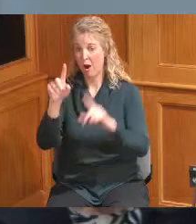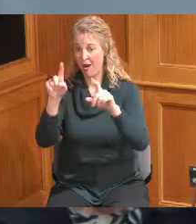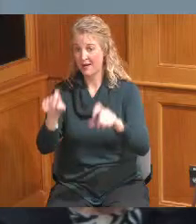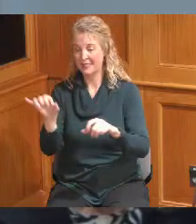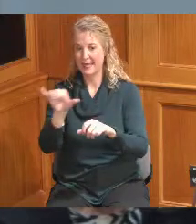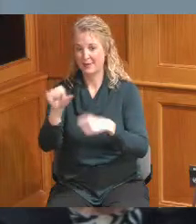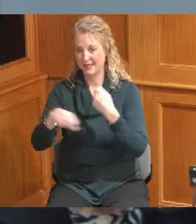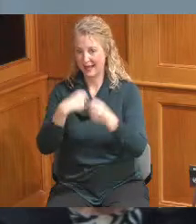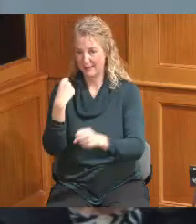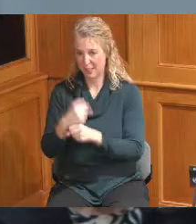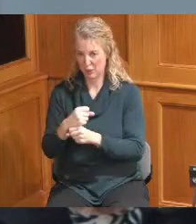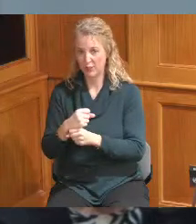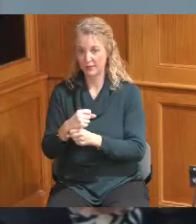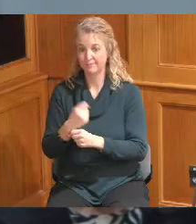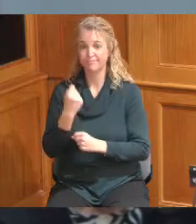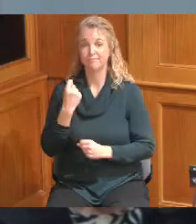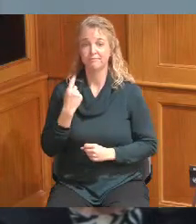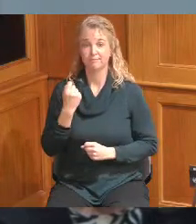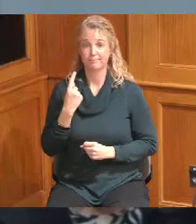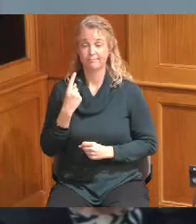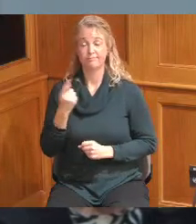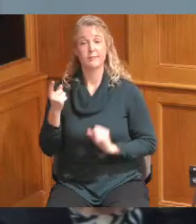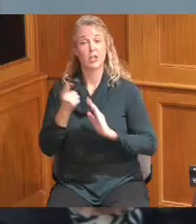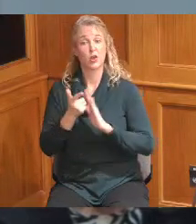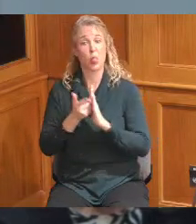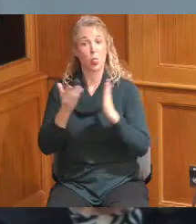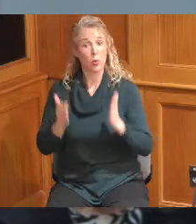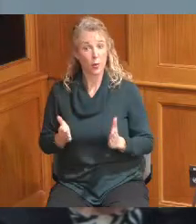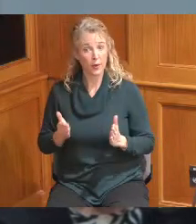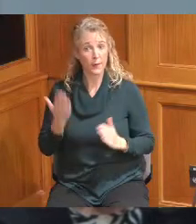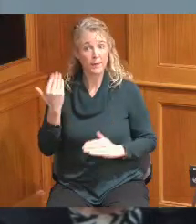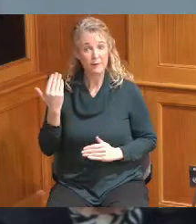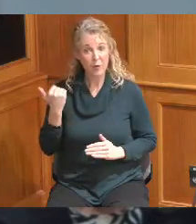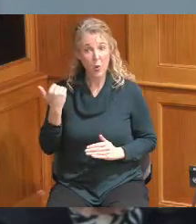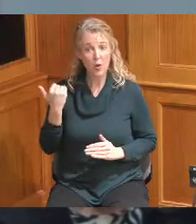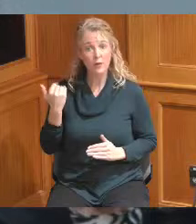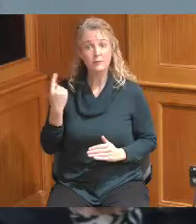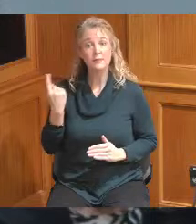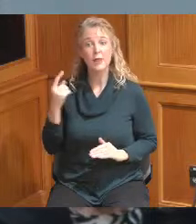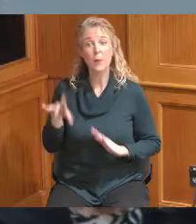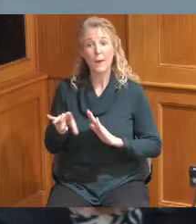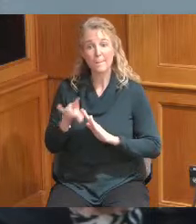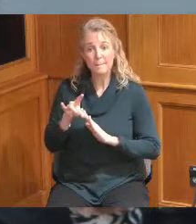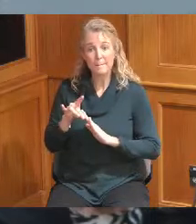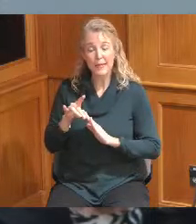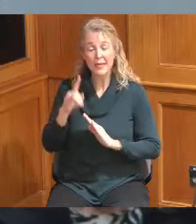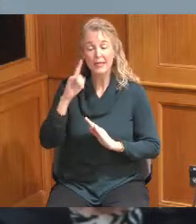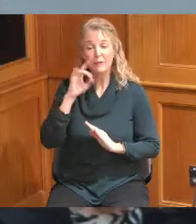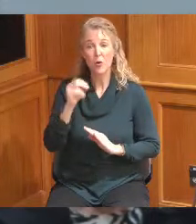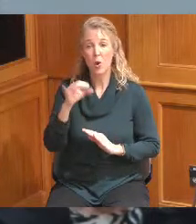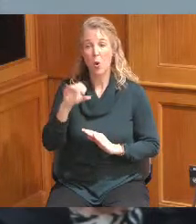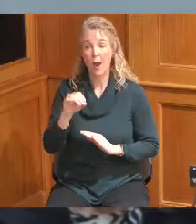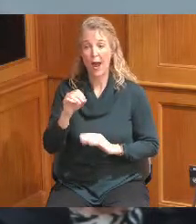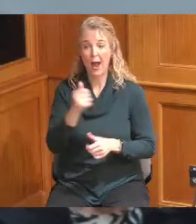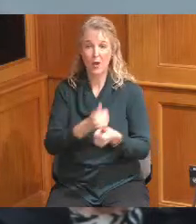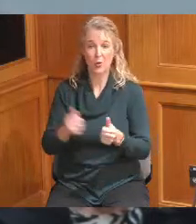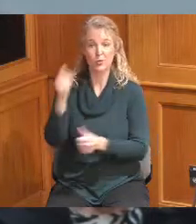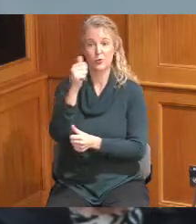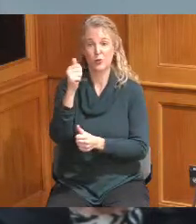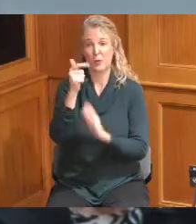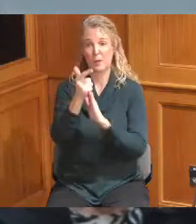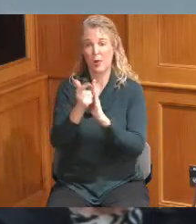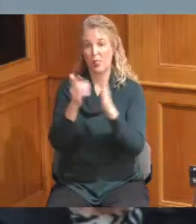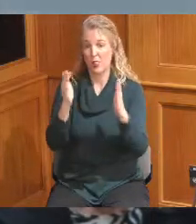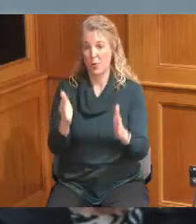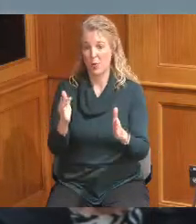that same year. And whereas as an attorney, Judge Moore was selected for inclusion in the Ohio Super Lawyers